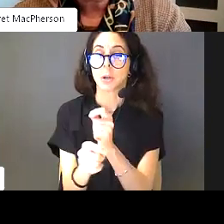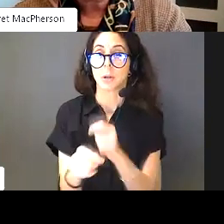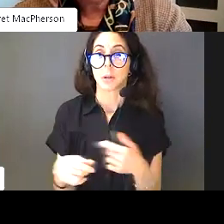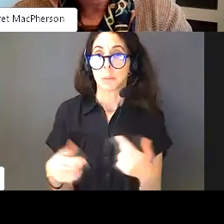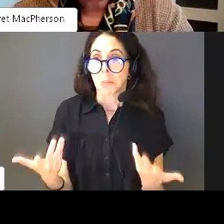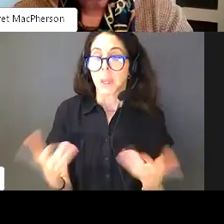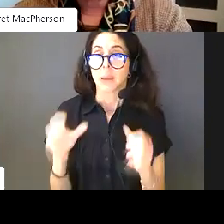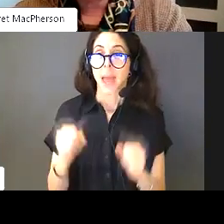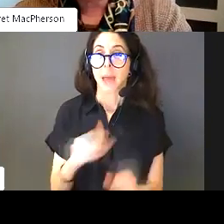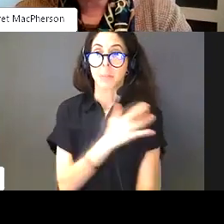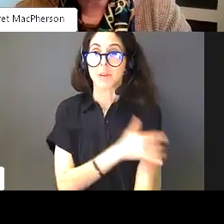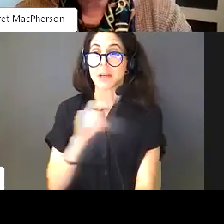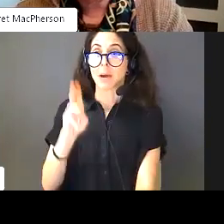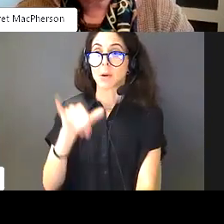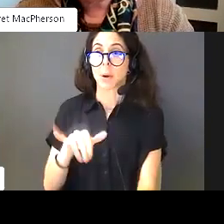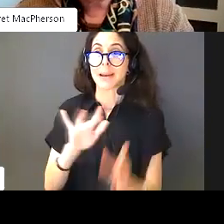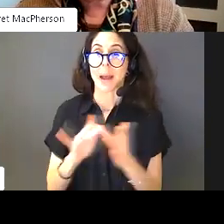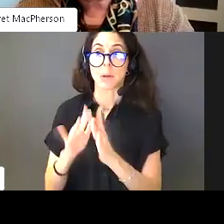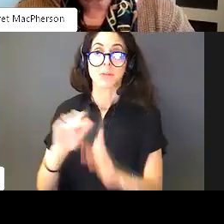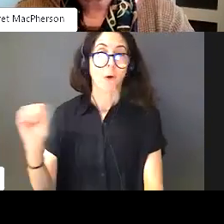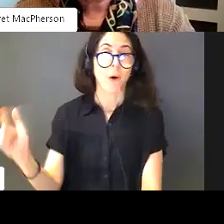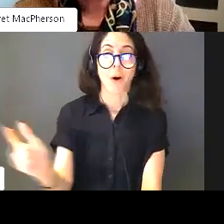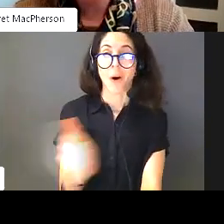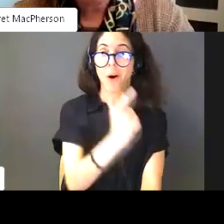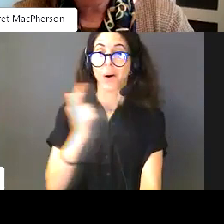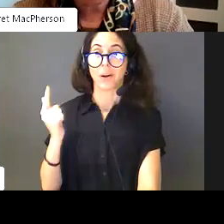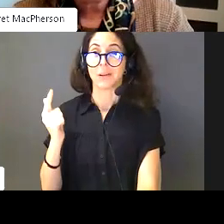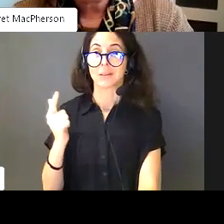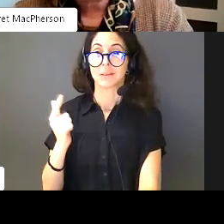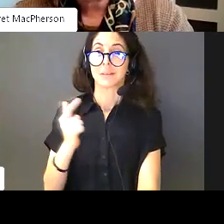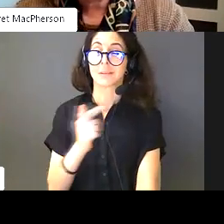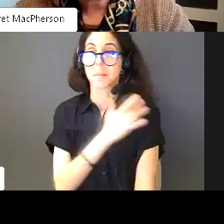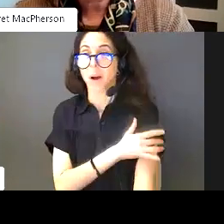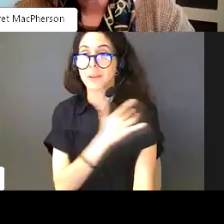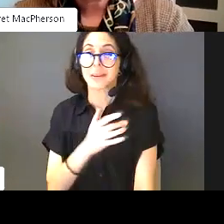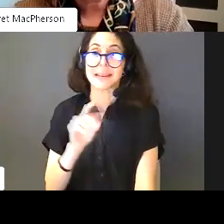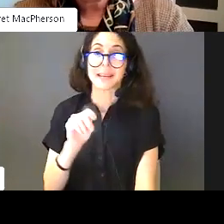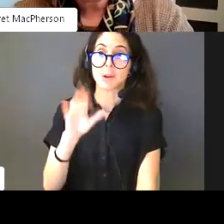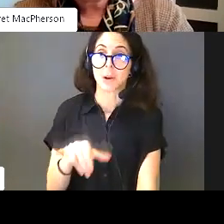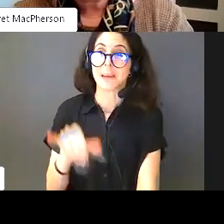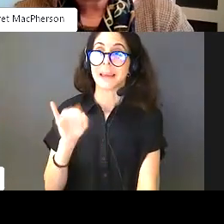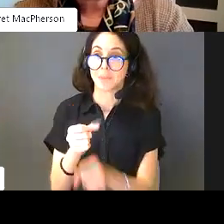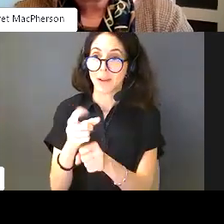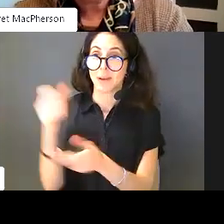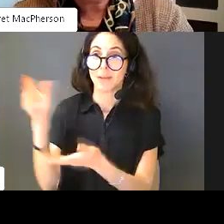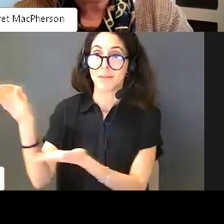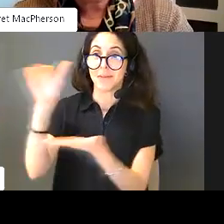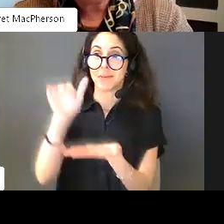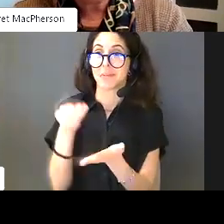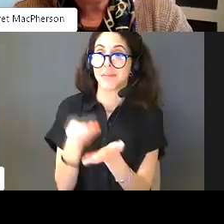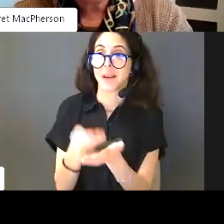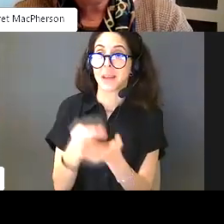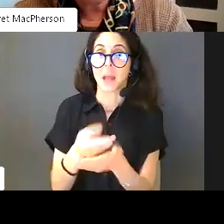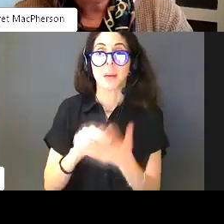territorial networks in all of the provinces and territories with annualized funding that actually allows them to support